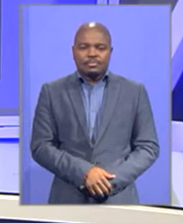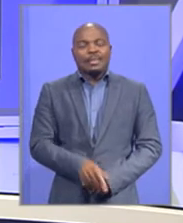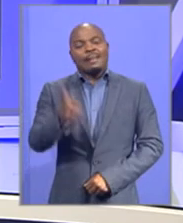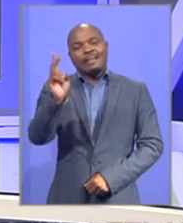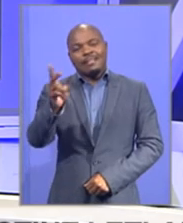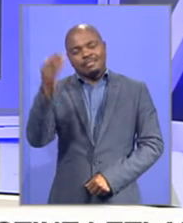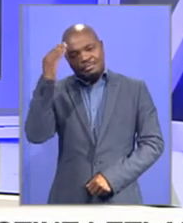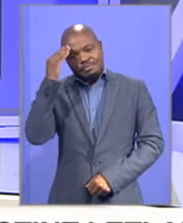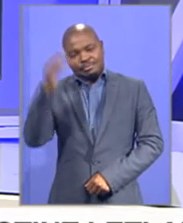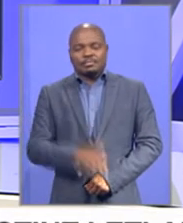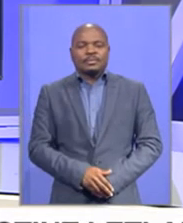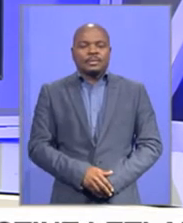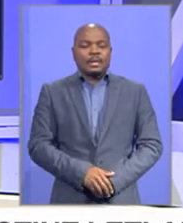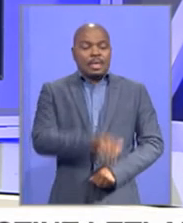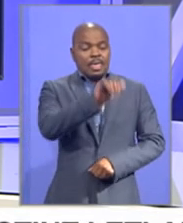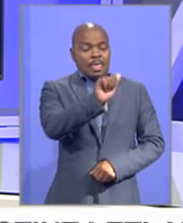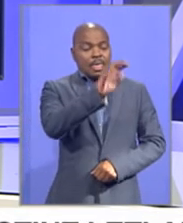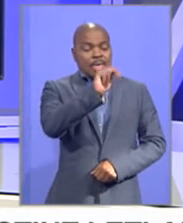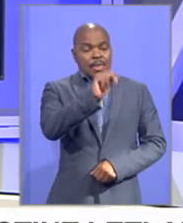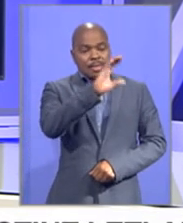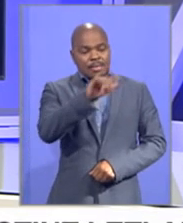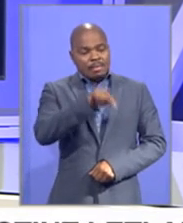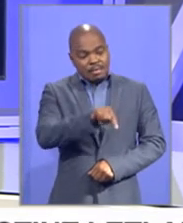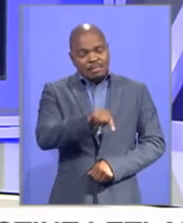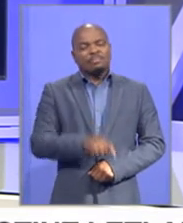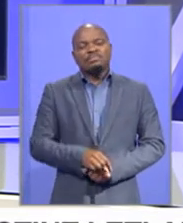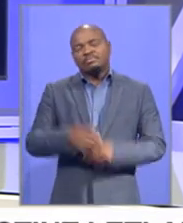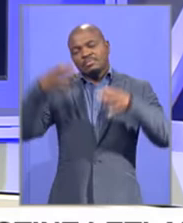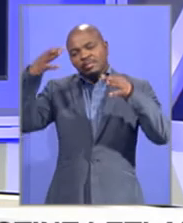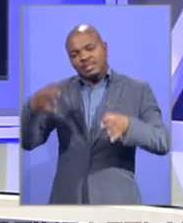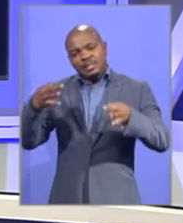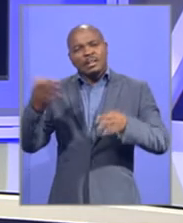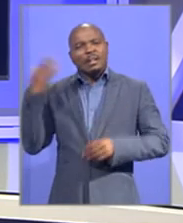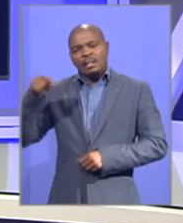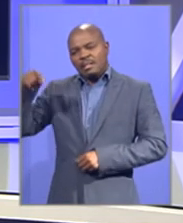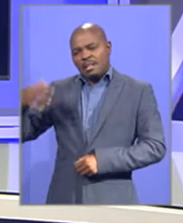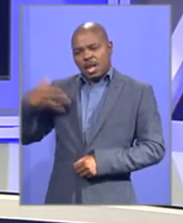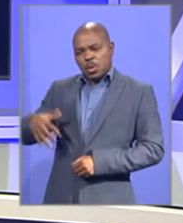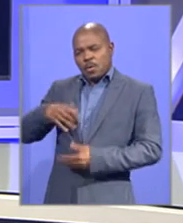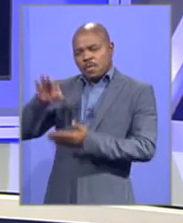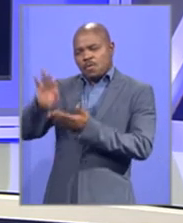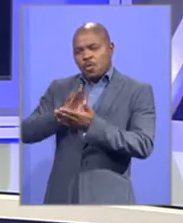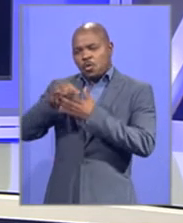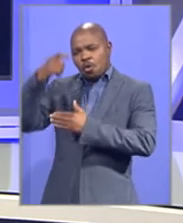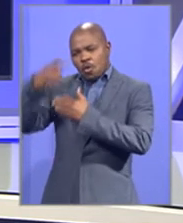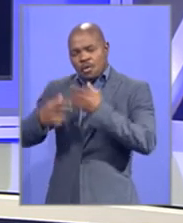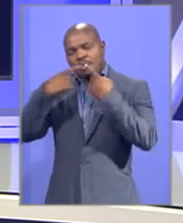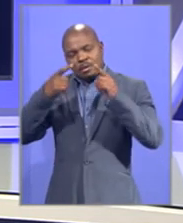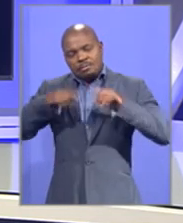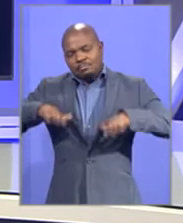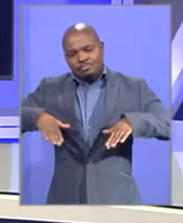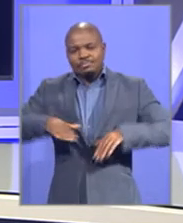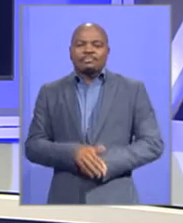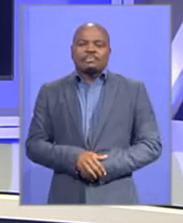Madume ga a fele, ANC ka setlhole bega ka ga tshwetso ya yona e tserweng ya dipholo tseo di neng di sa begwa tsa conference